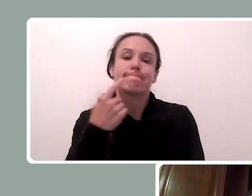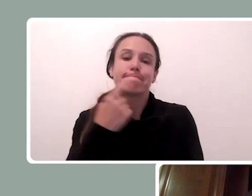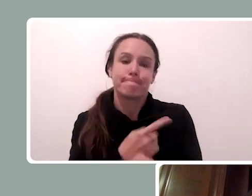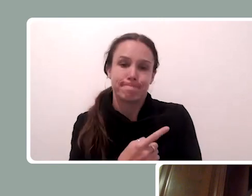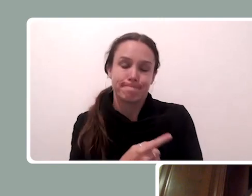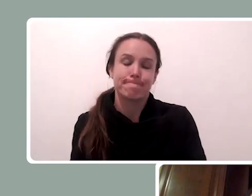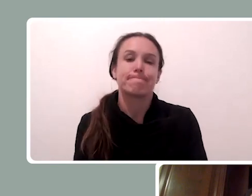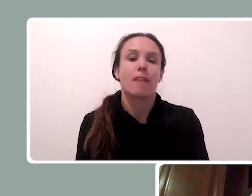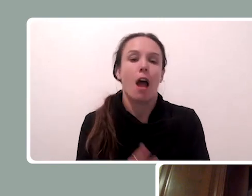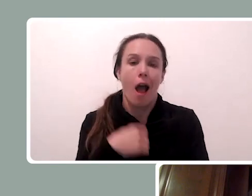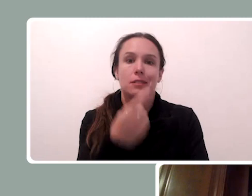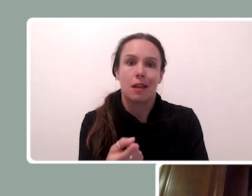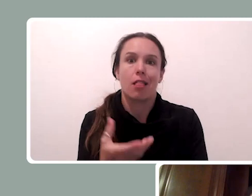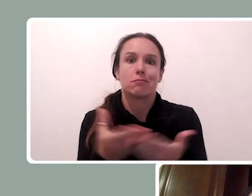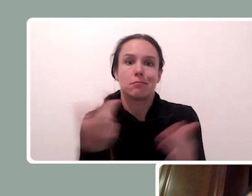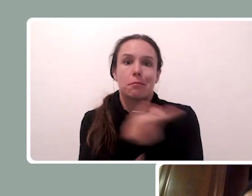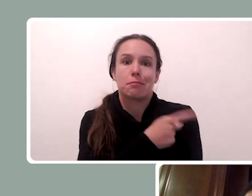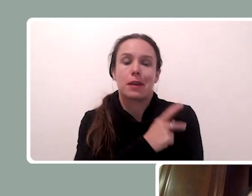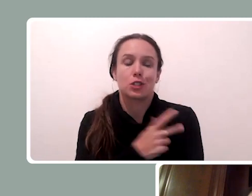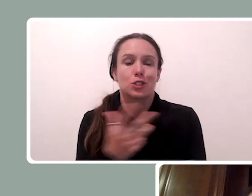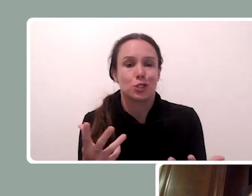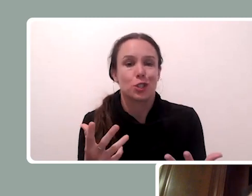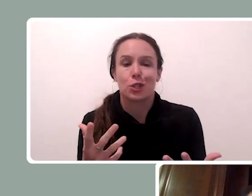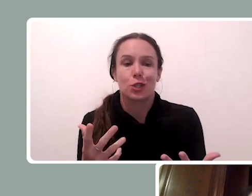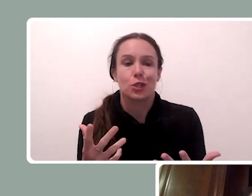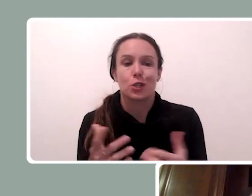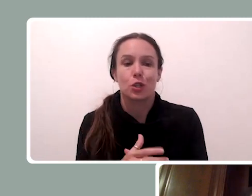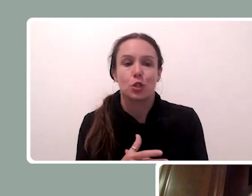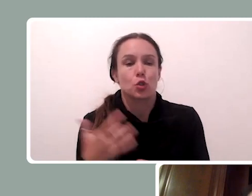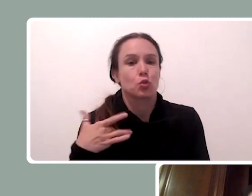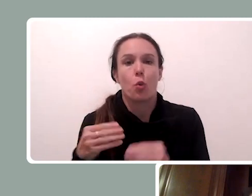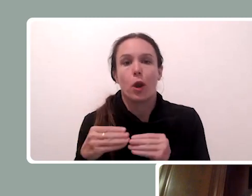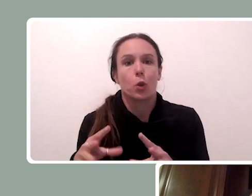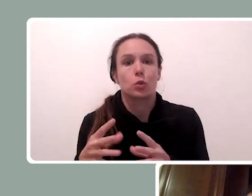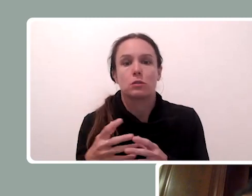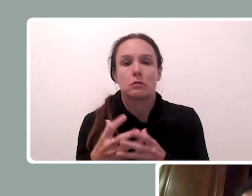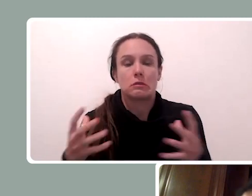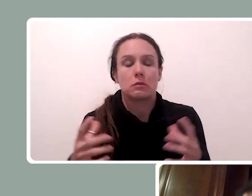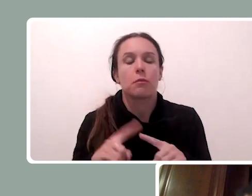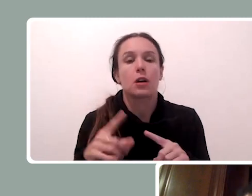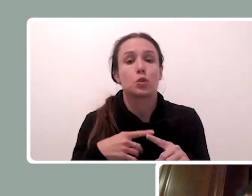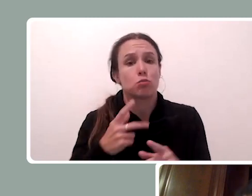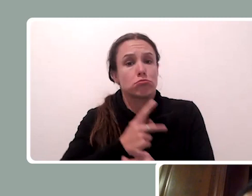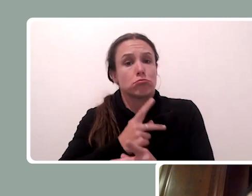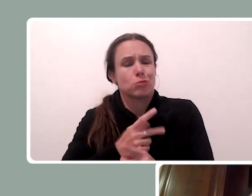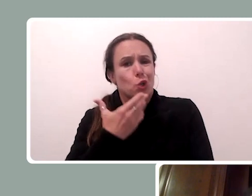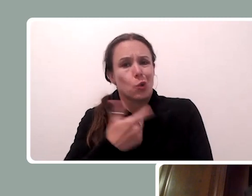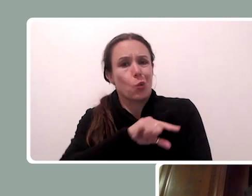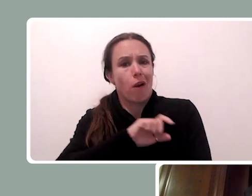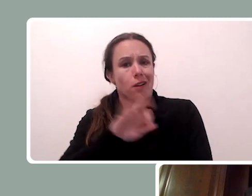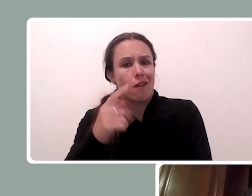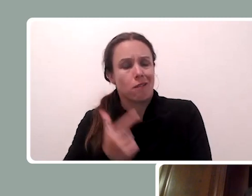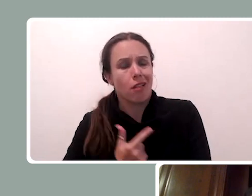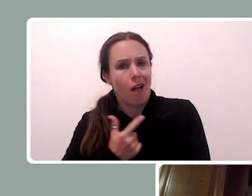tell my patients is, obviously you don't want to use it excessively, but as little as possible to maintain a good quality of life. It